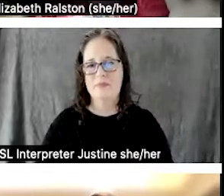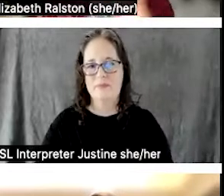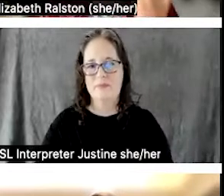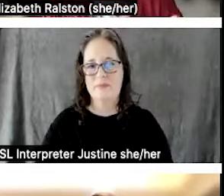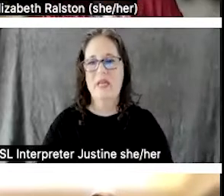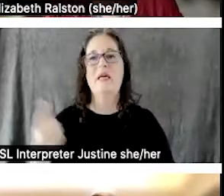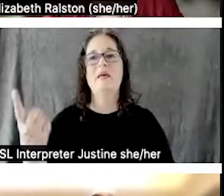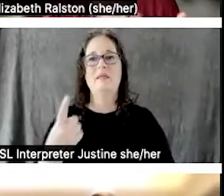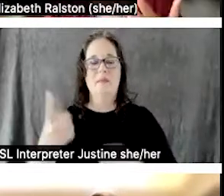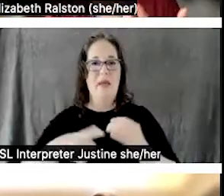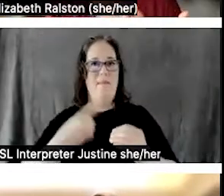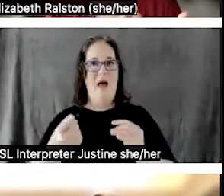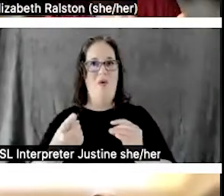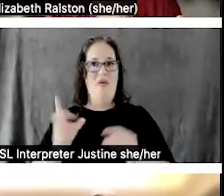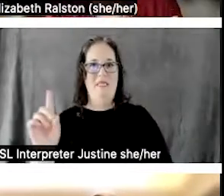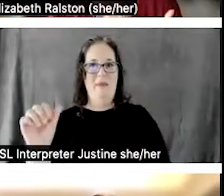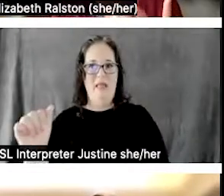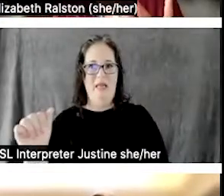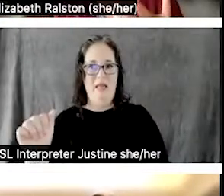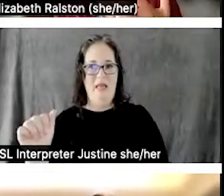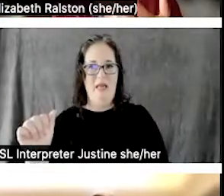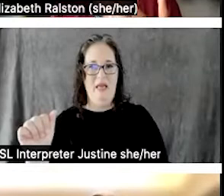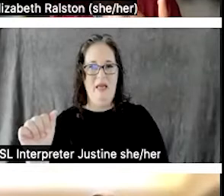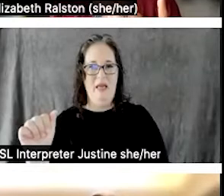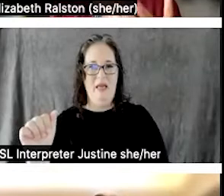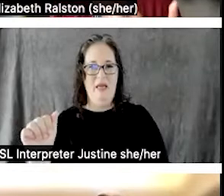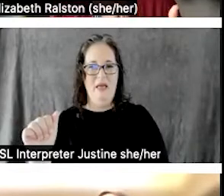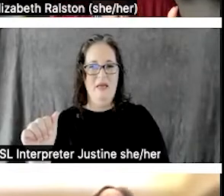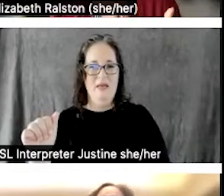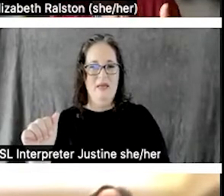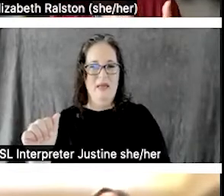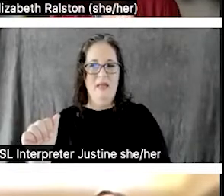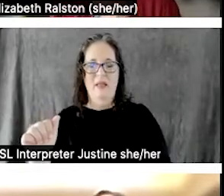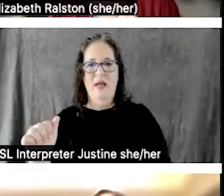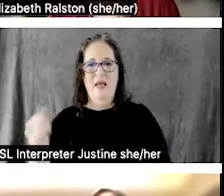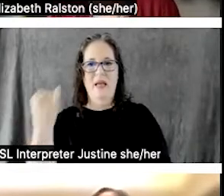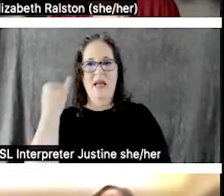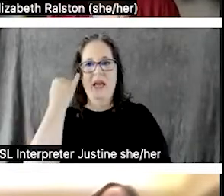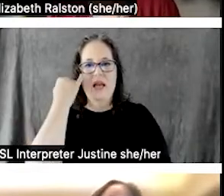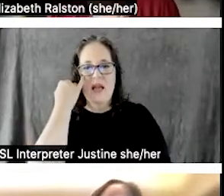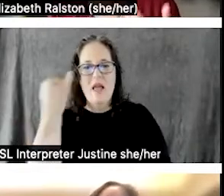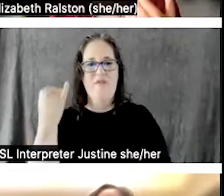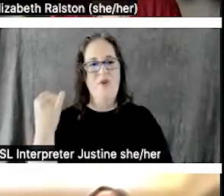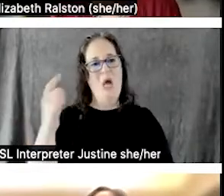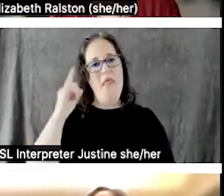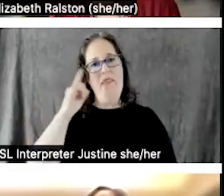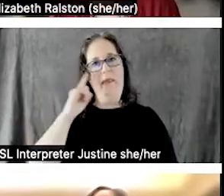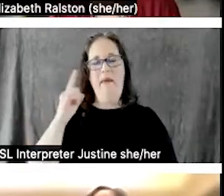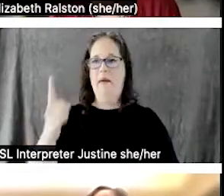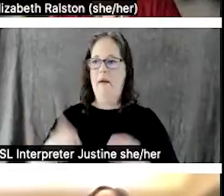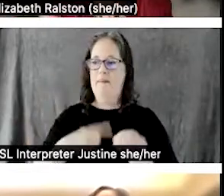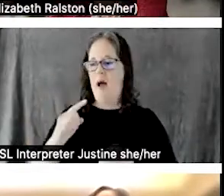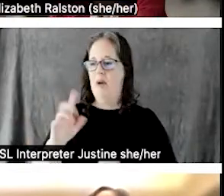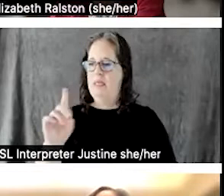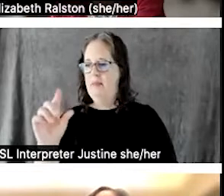a manifestation of evil. So thinking about disability from a moral standpoint was very interesting to